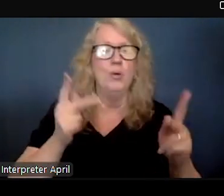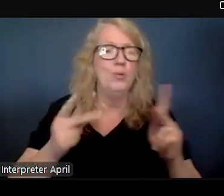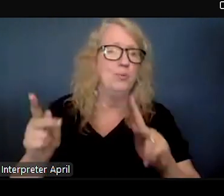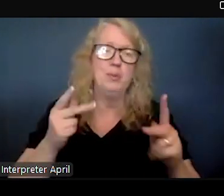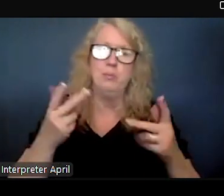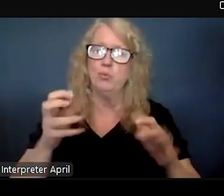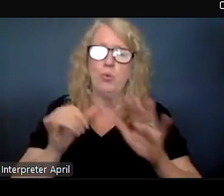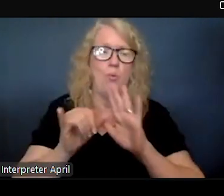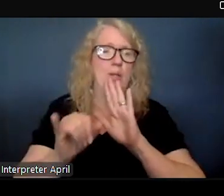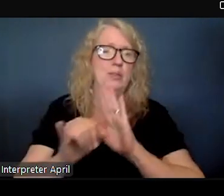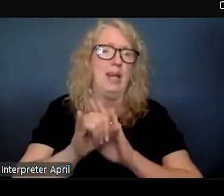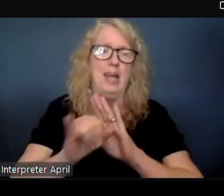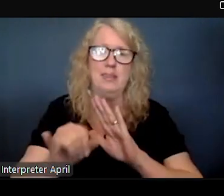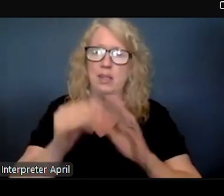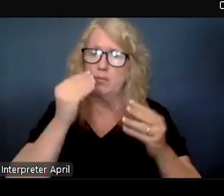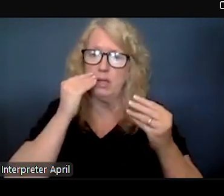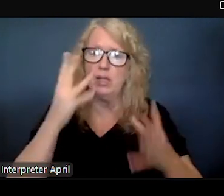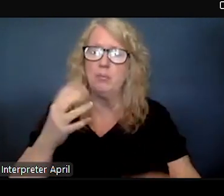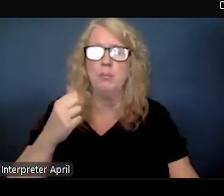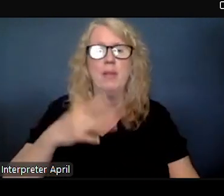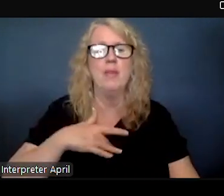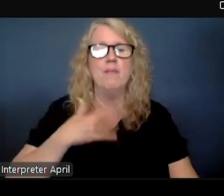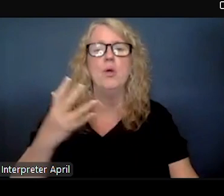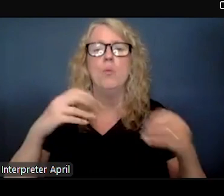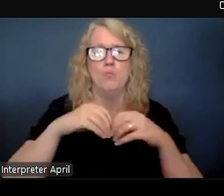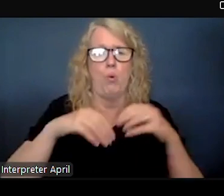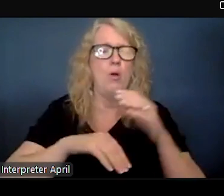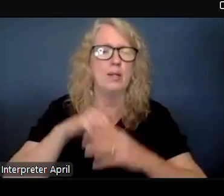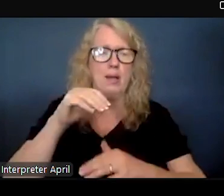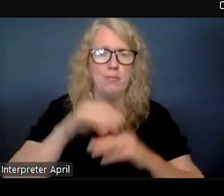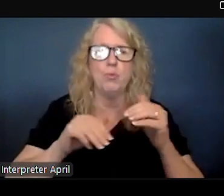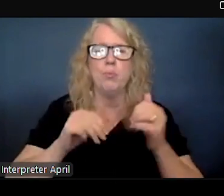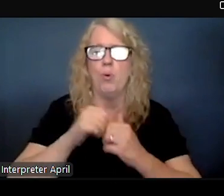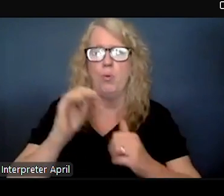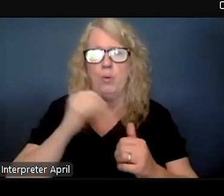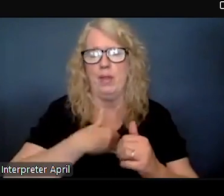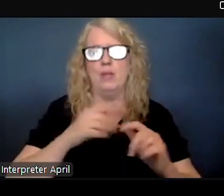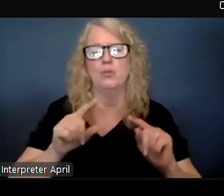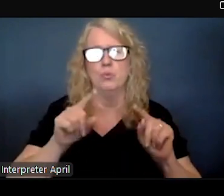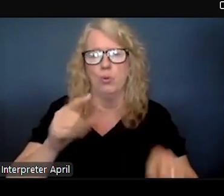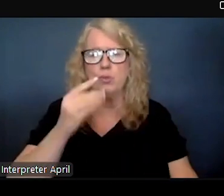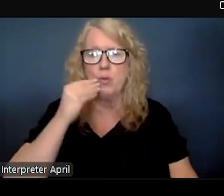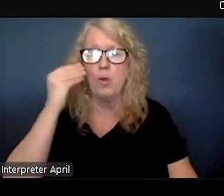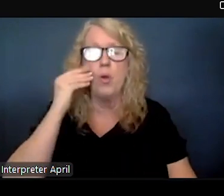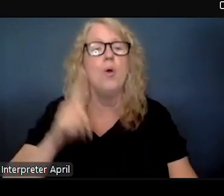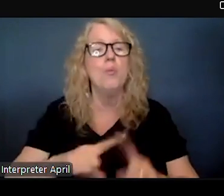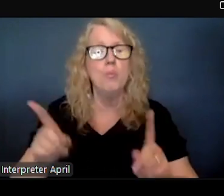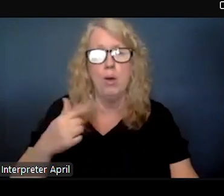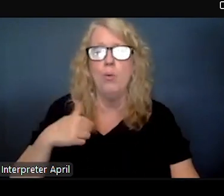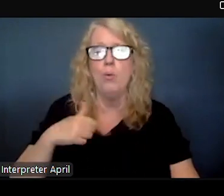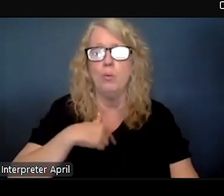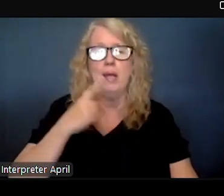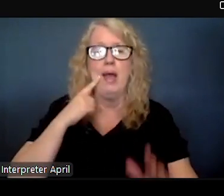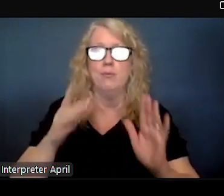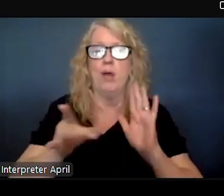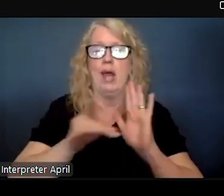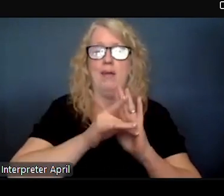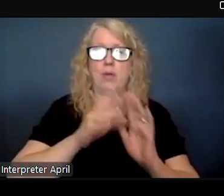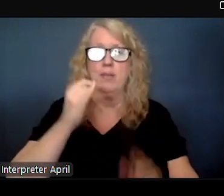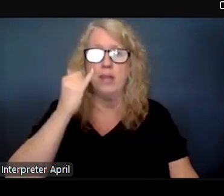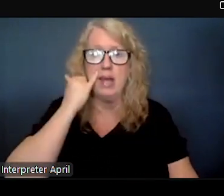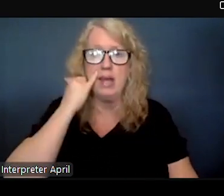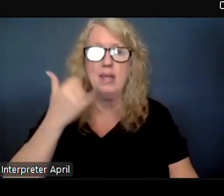the identifying information, that they feel a lot more comfortable with us going to their home. But we need to have it on there, because if we